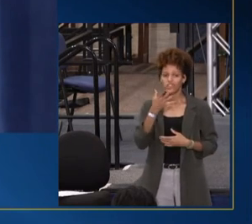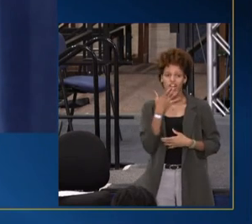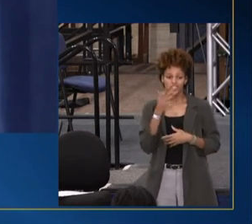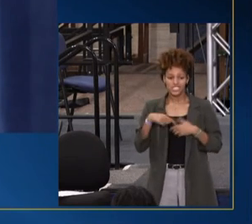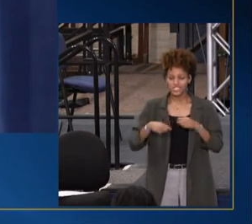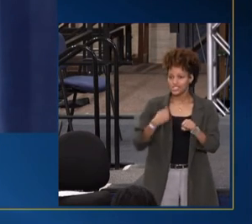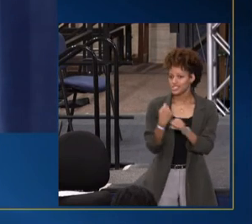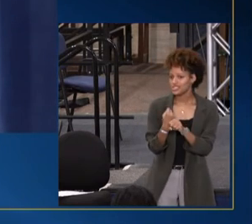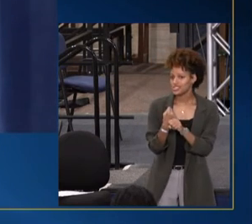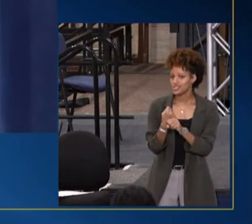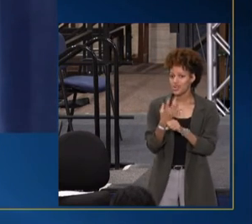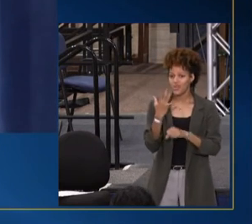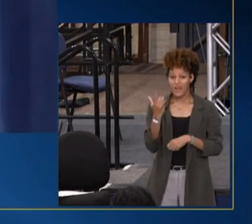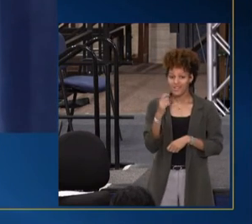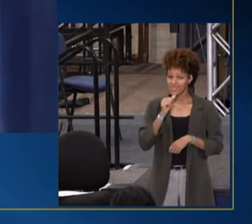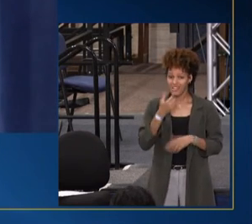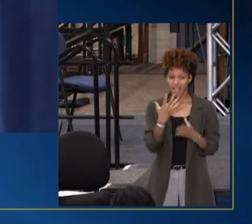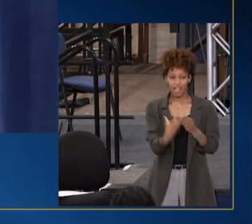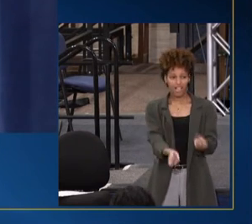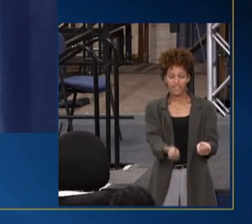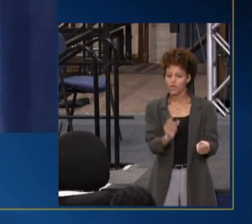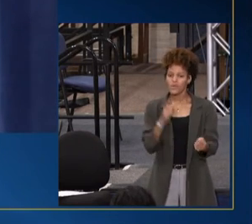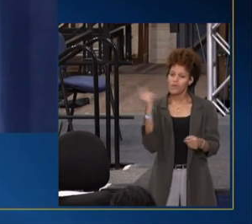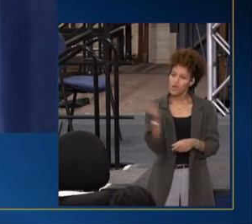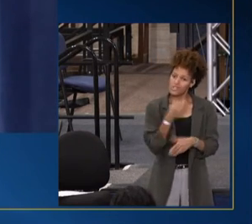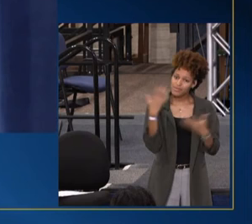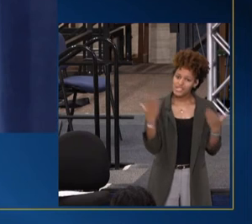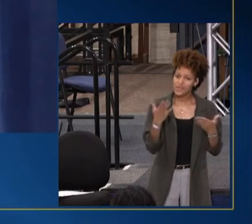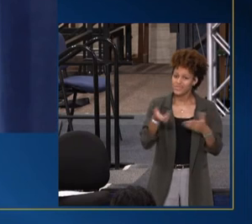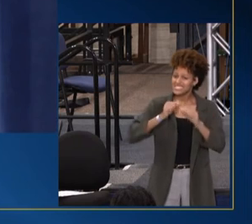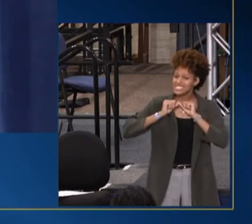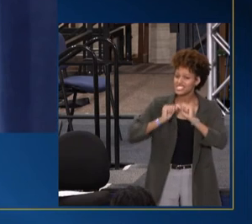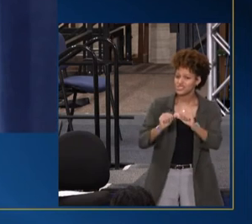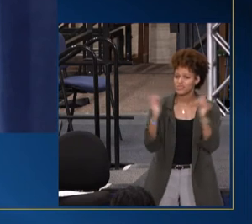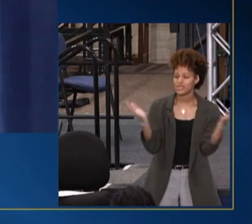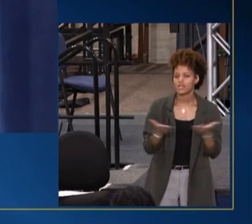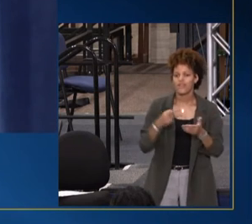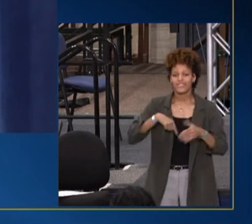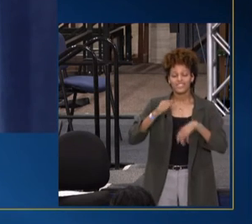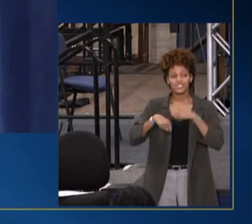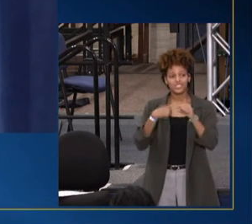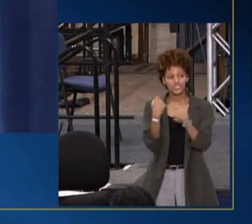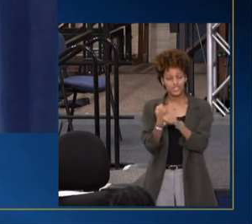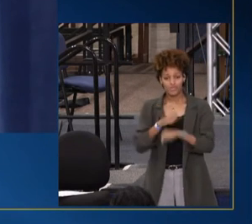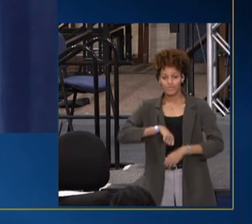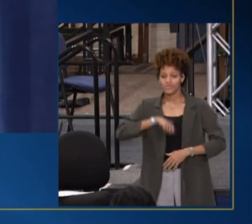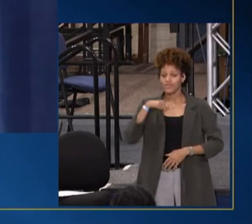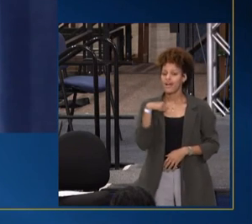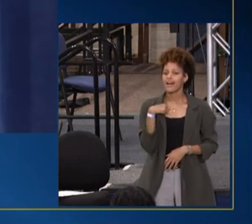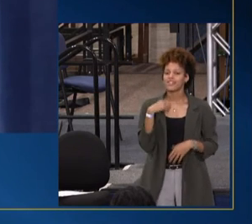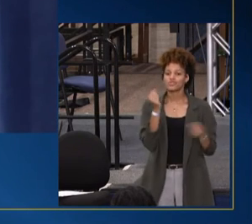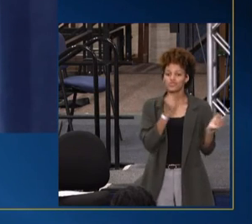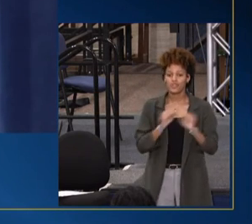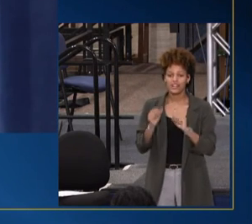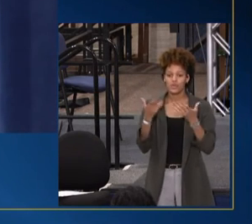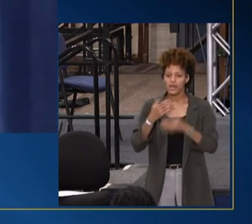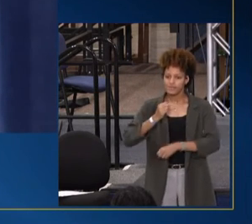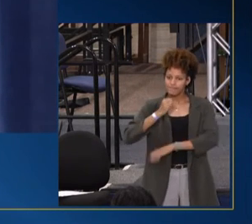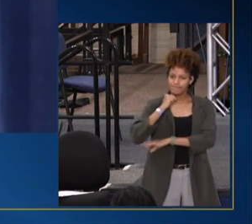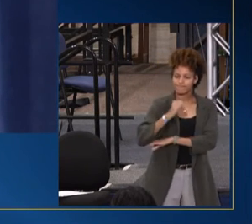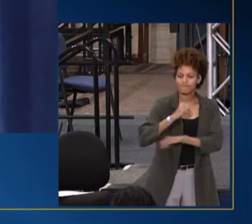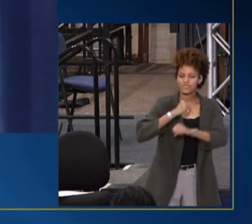go away. We have always been here. We will continue to. And in this Pride, it's about leaning into joy as that strategy of resistance and